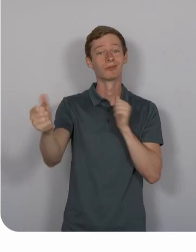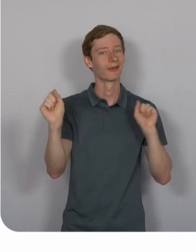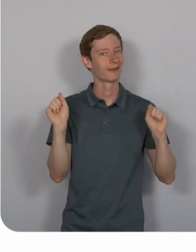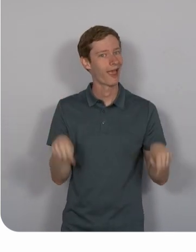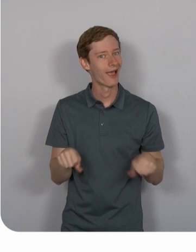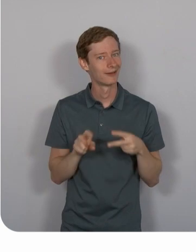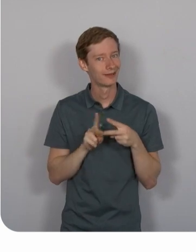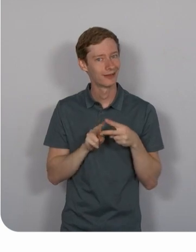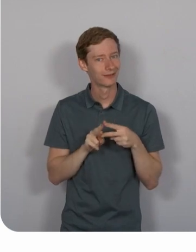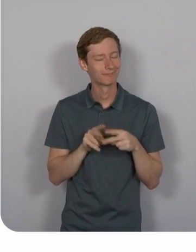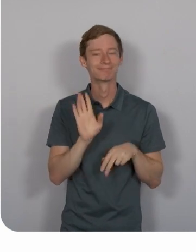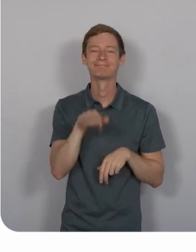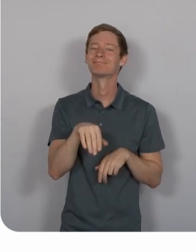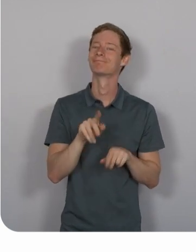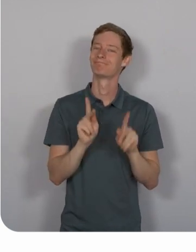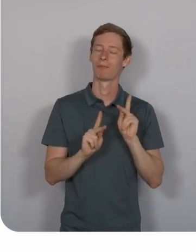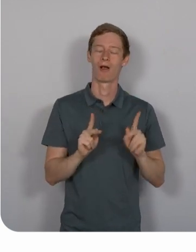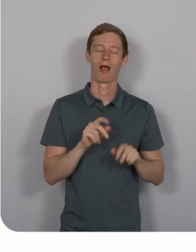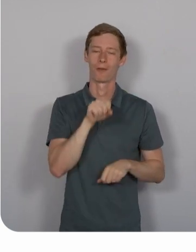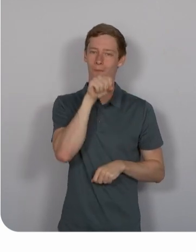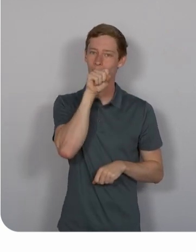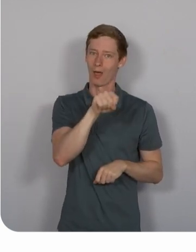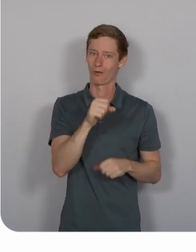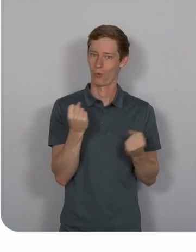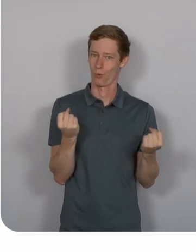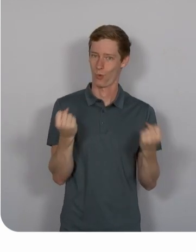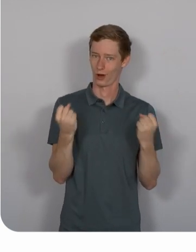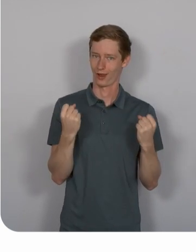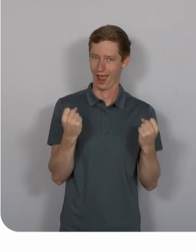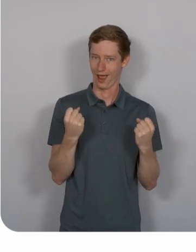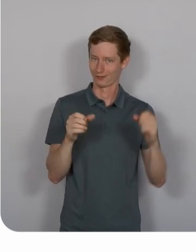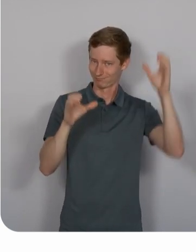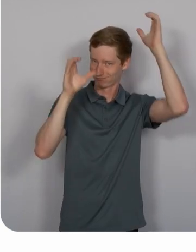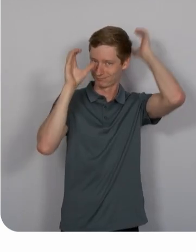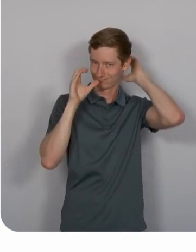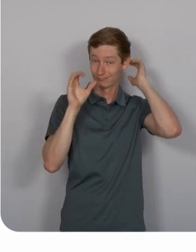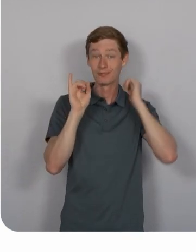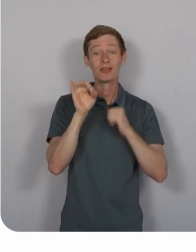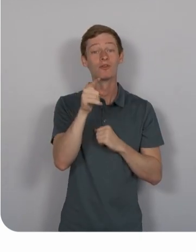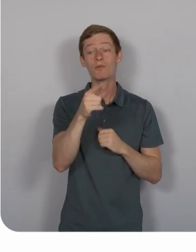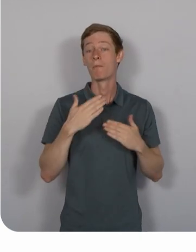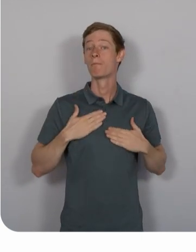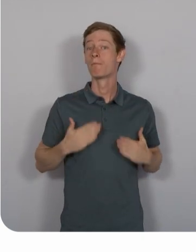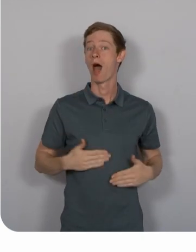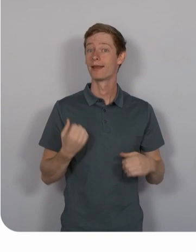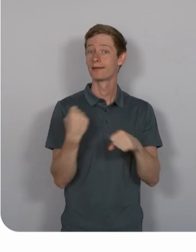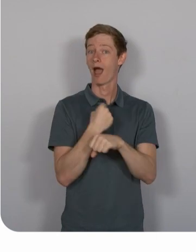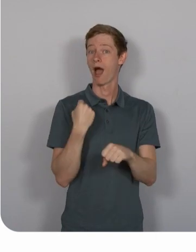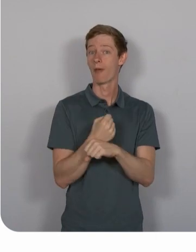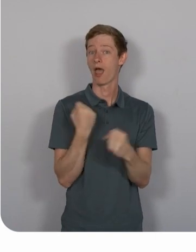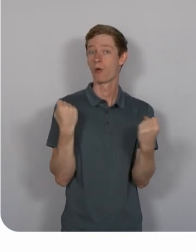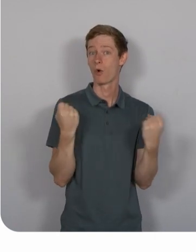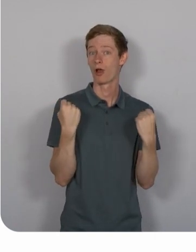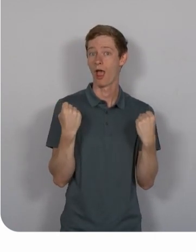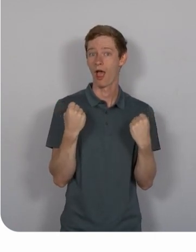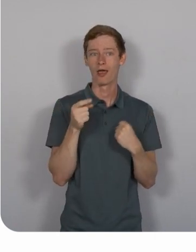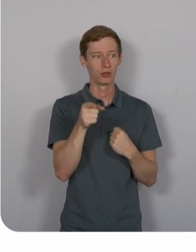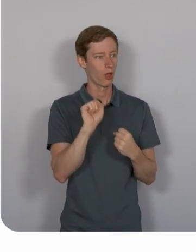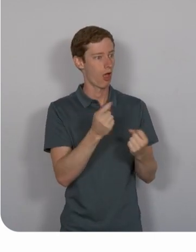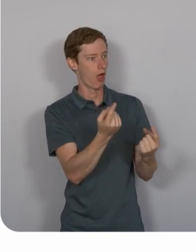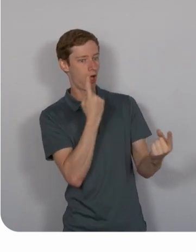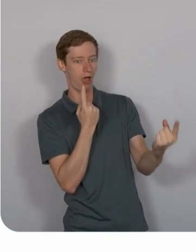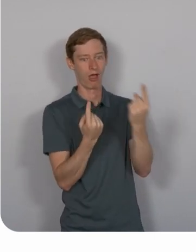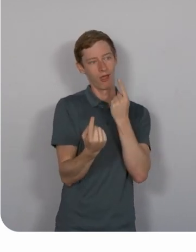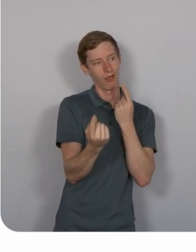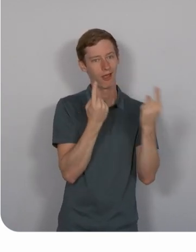people love working out in Quest. But now, if you're doing a body combat workout, the targets are going to come at you in your physical room.